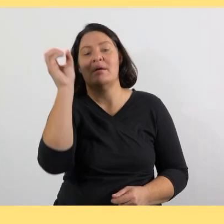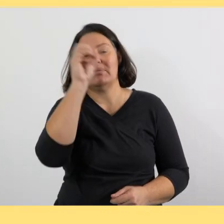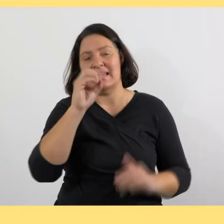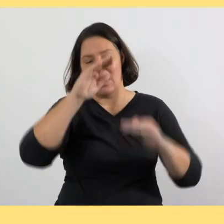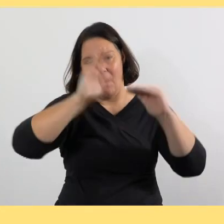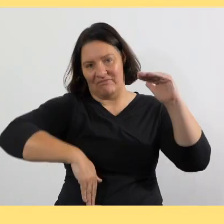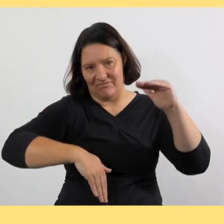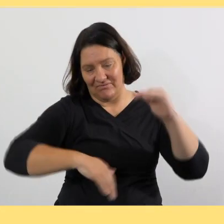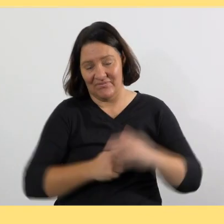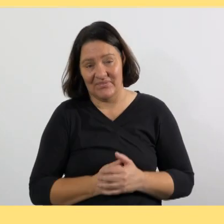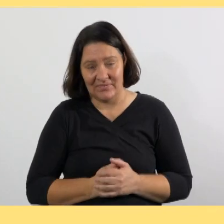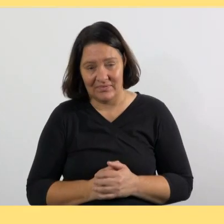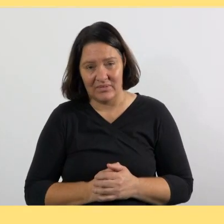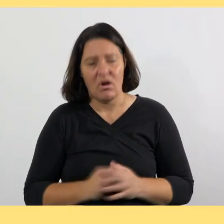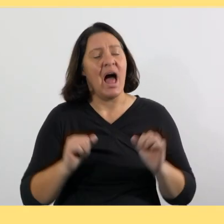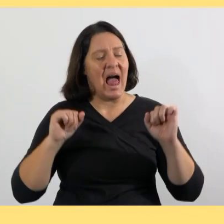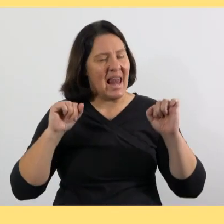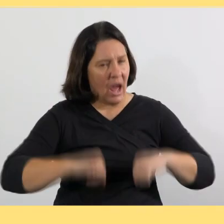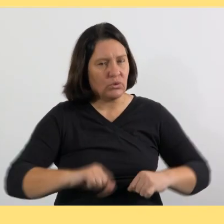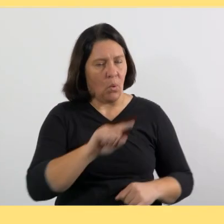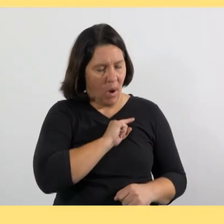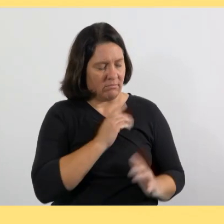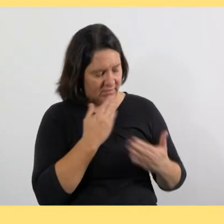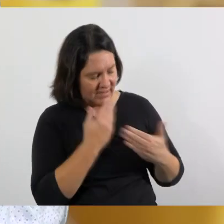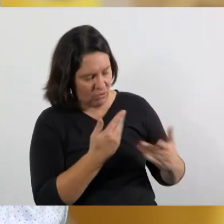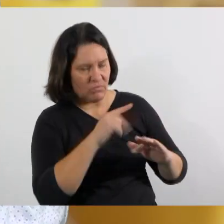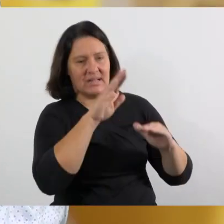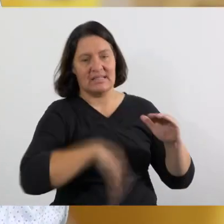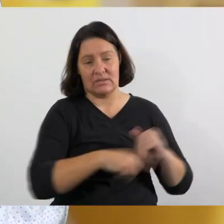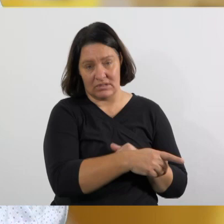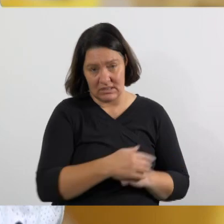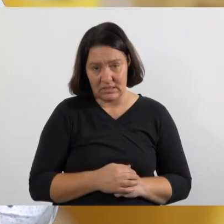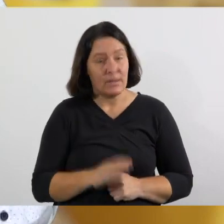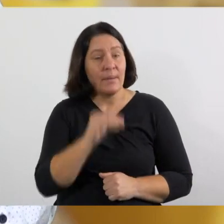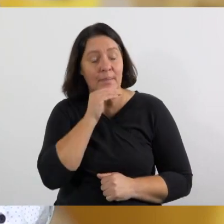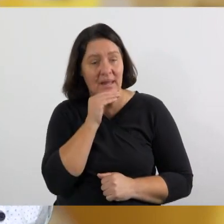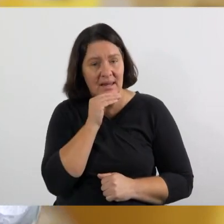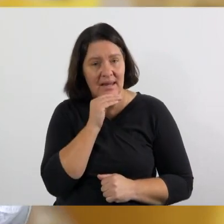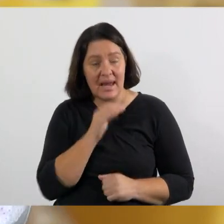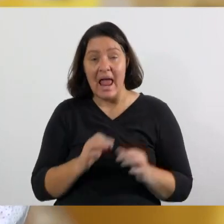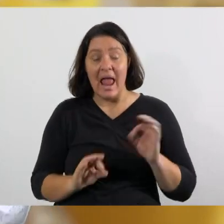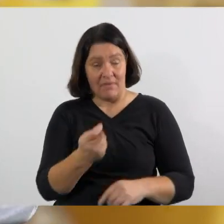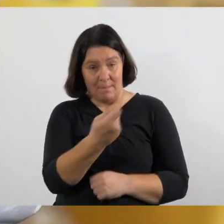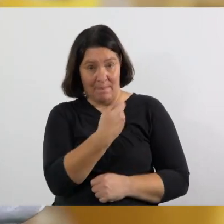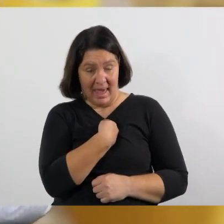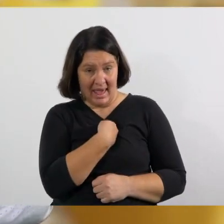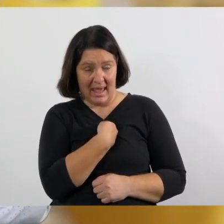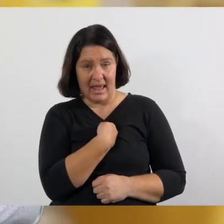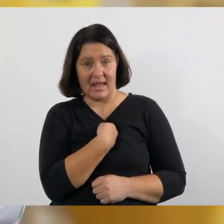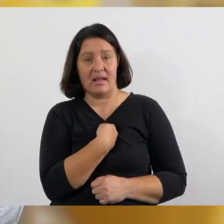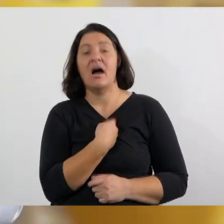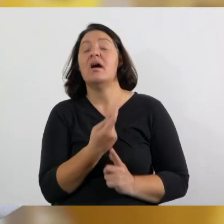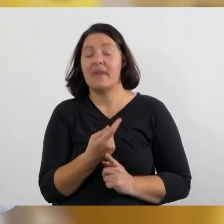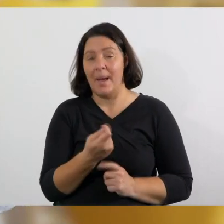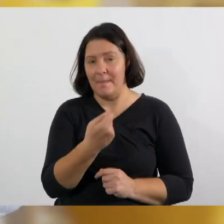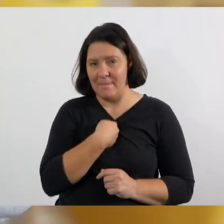as discount. So we allow them discount. That therefore means when they get to pay us, they